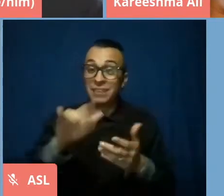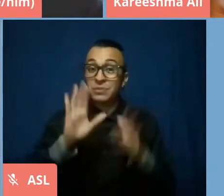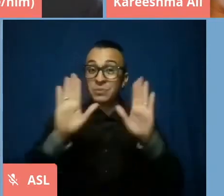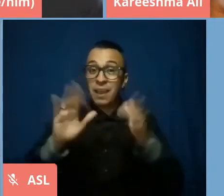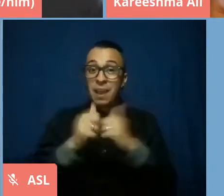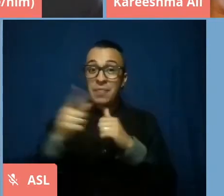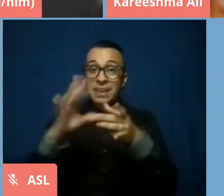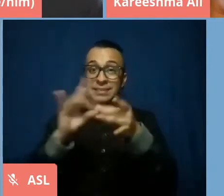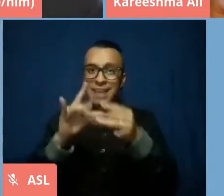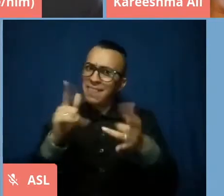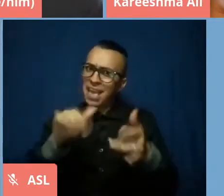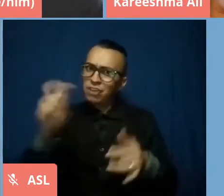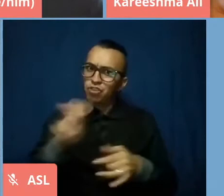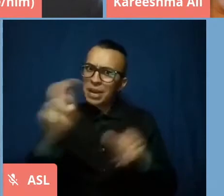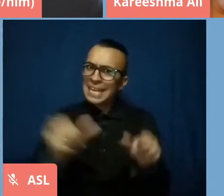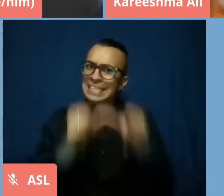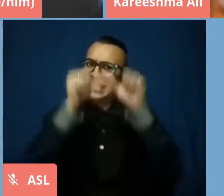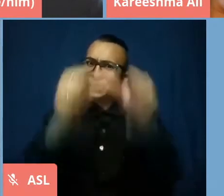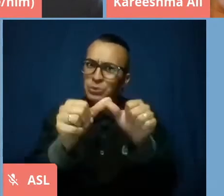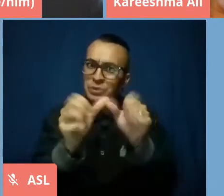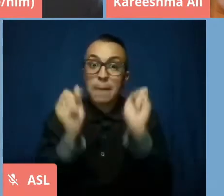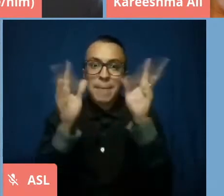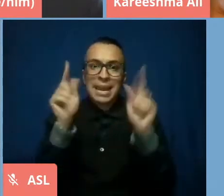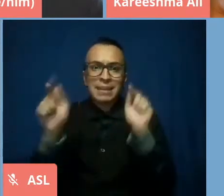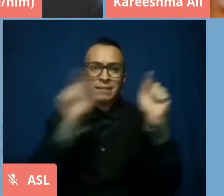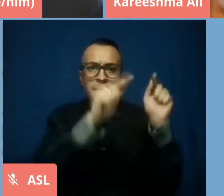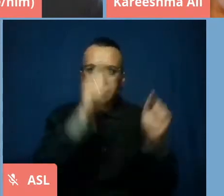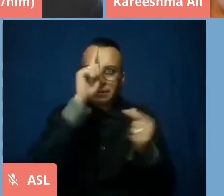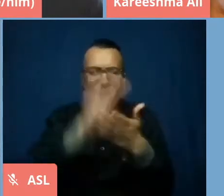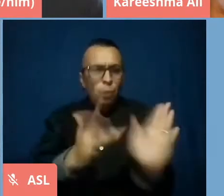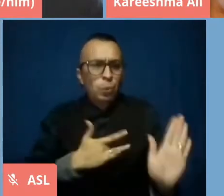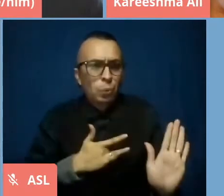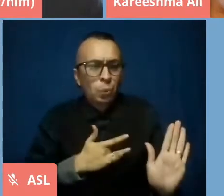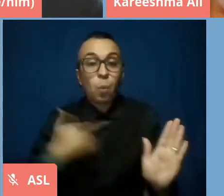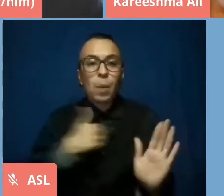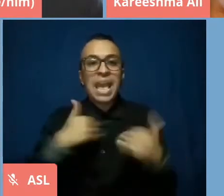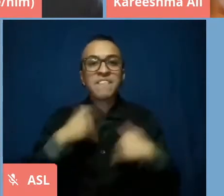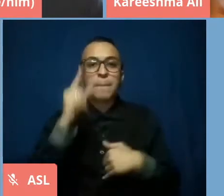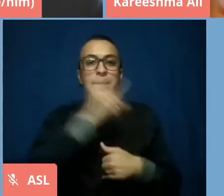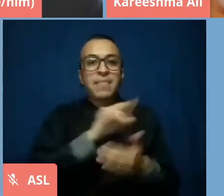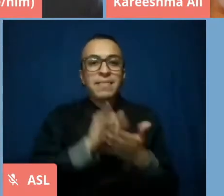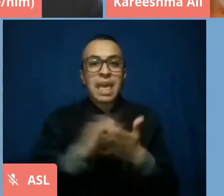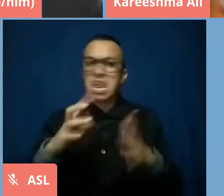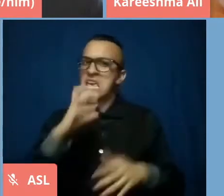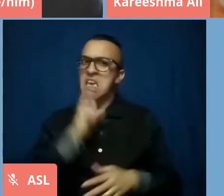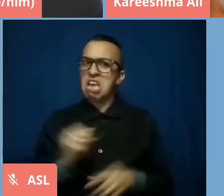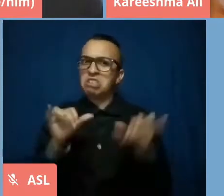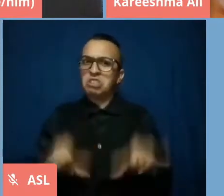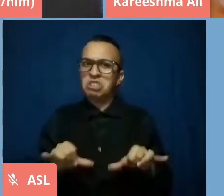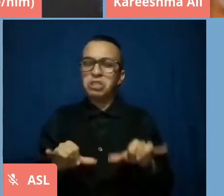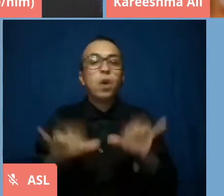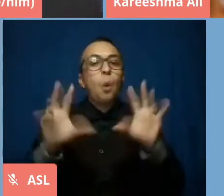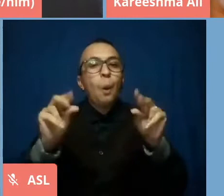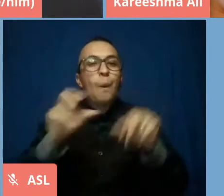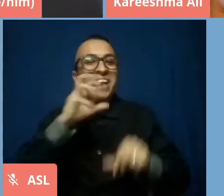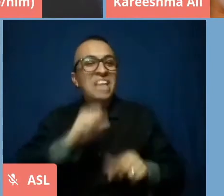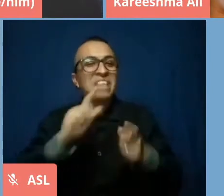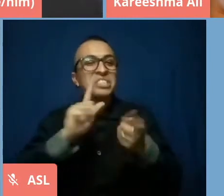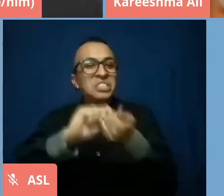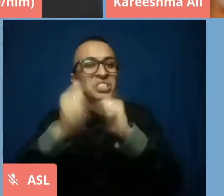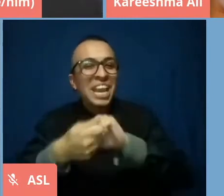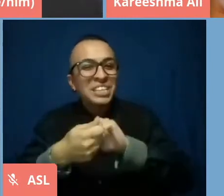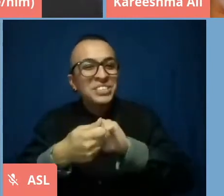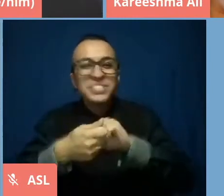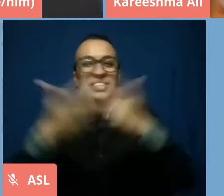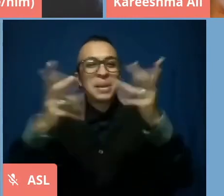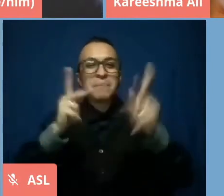many people moved, right? We have this myth in our culture of age in place. Well, aging is changing and people are